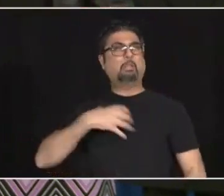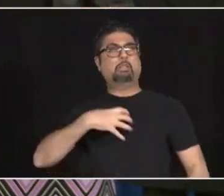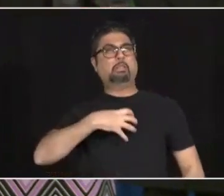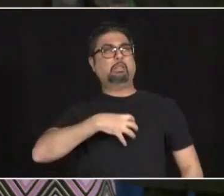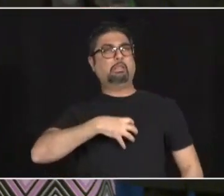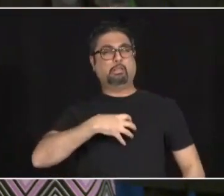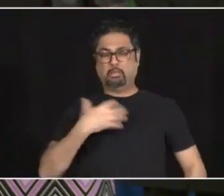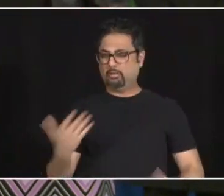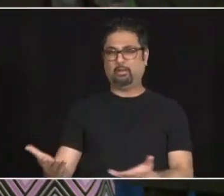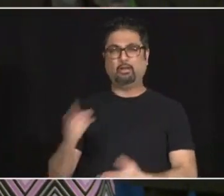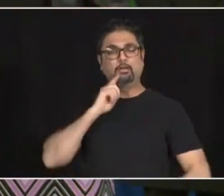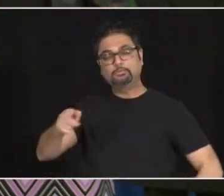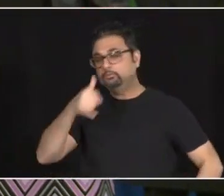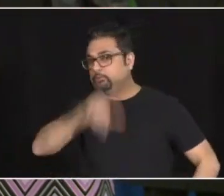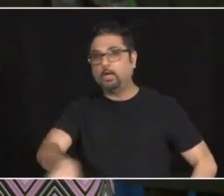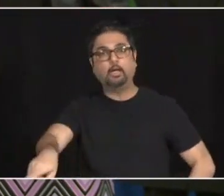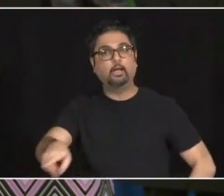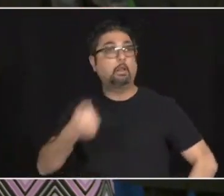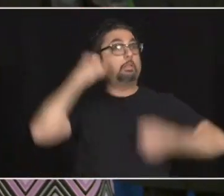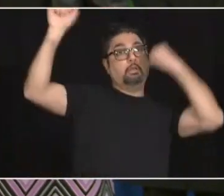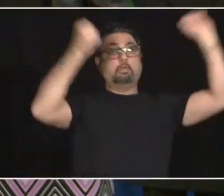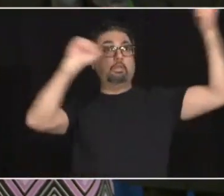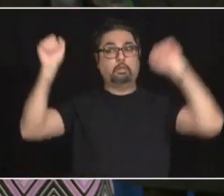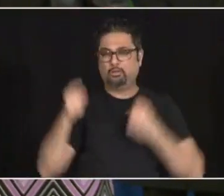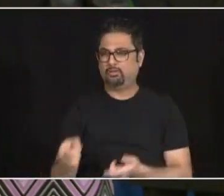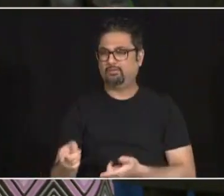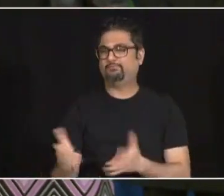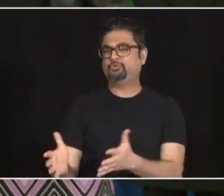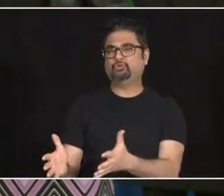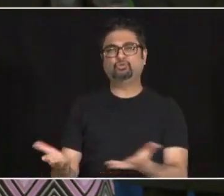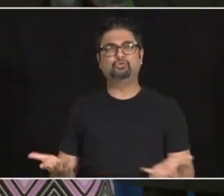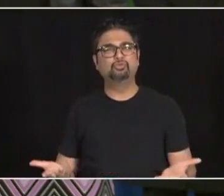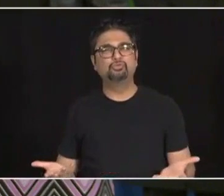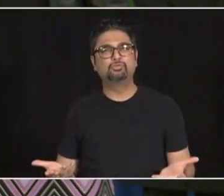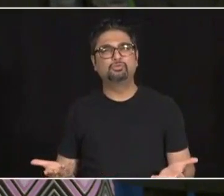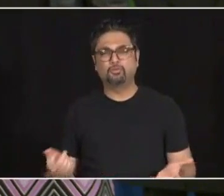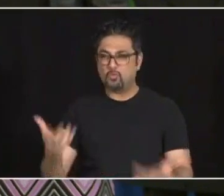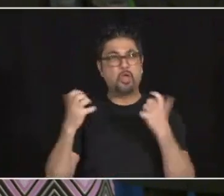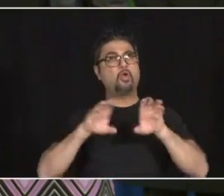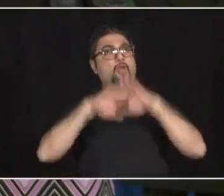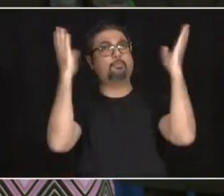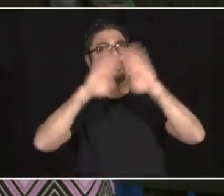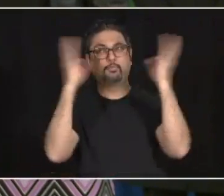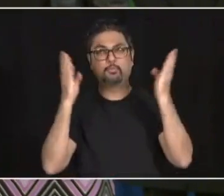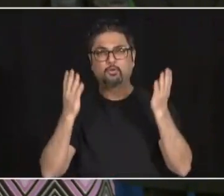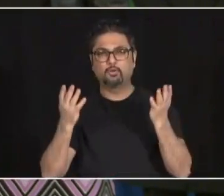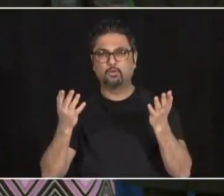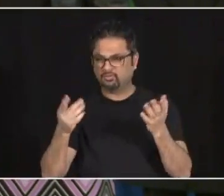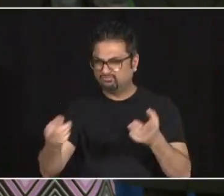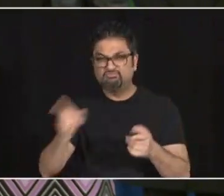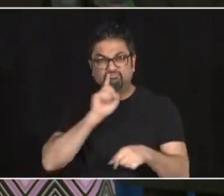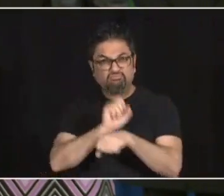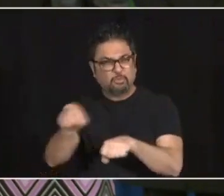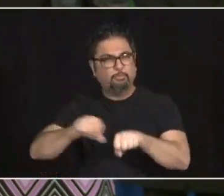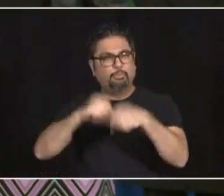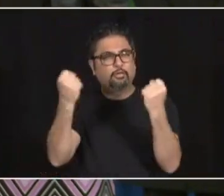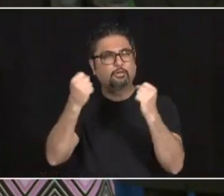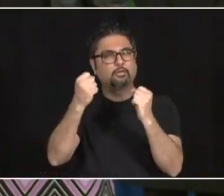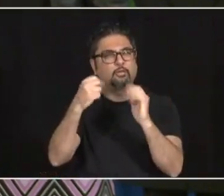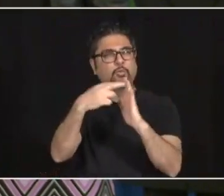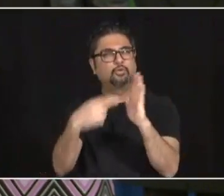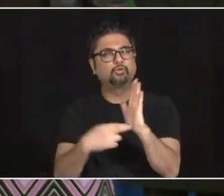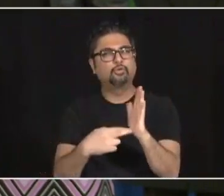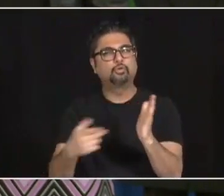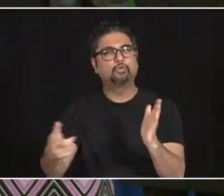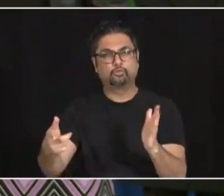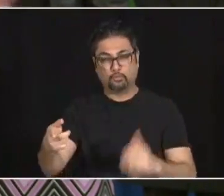there protesting that the place isn't open, as they're breaking the law and putting everyone in jeopardy, putting themselves in